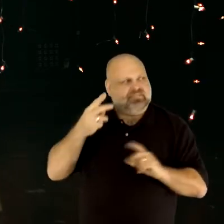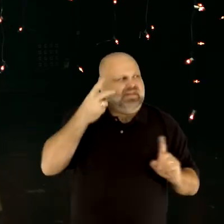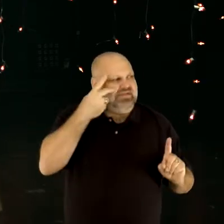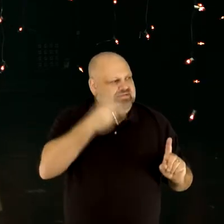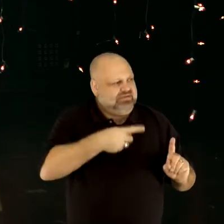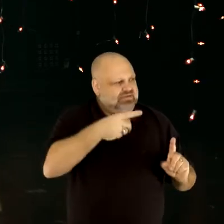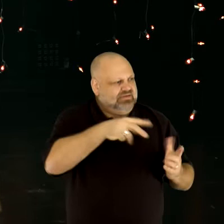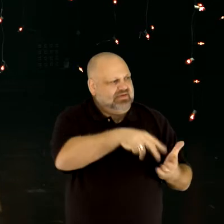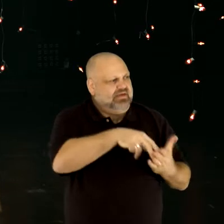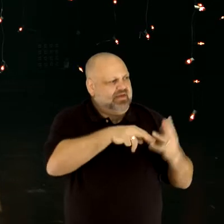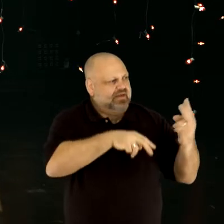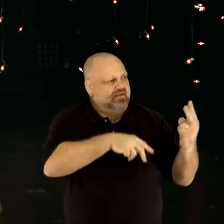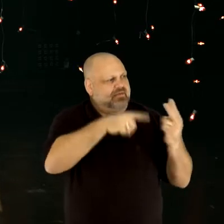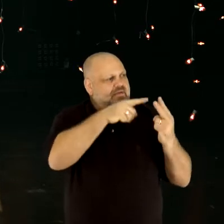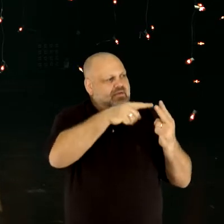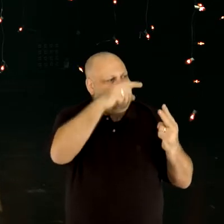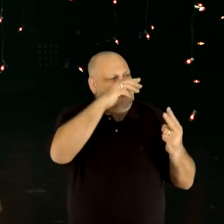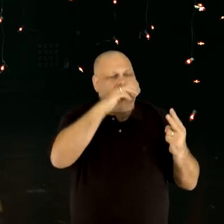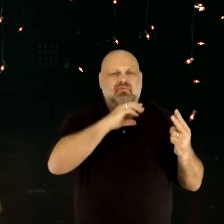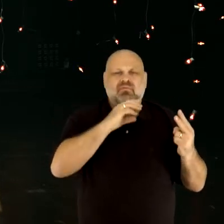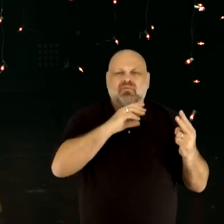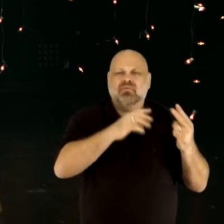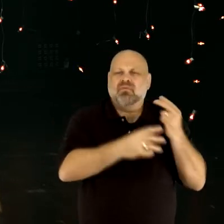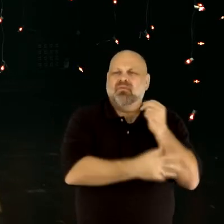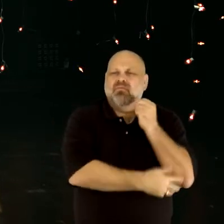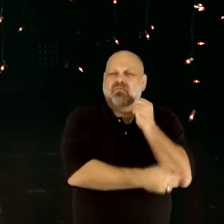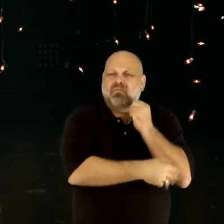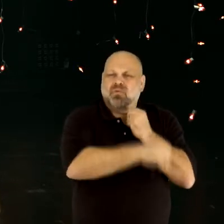poor man and his wife, and she was